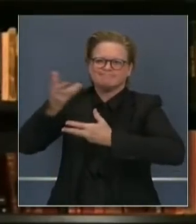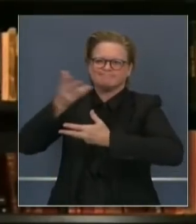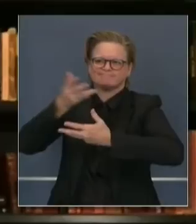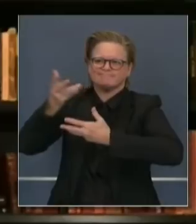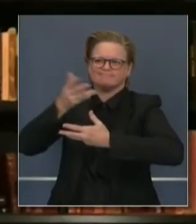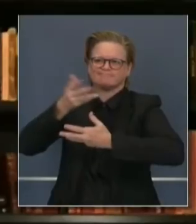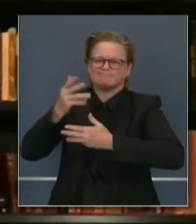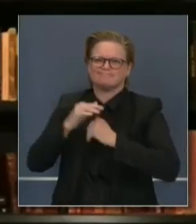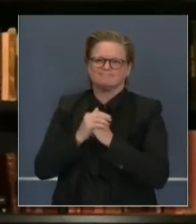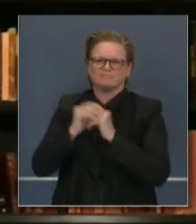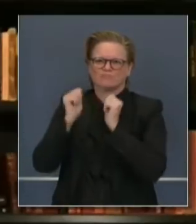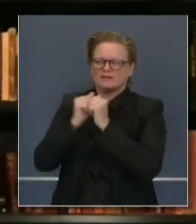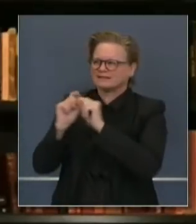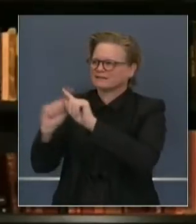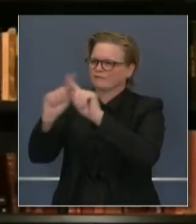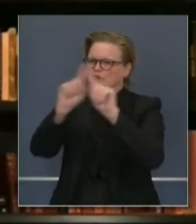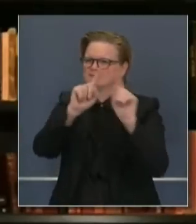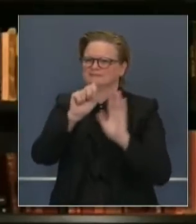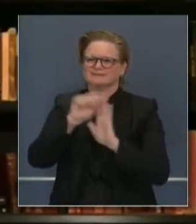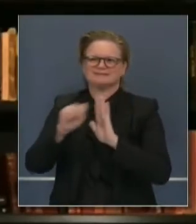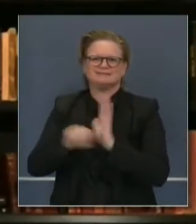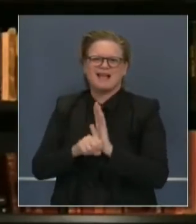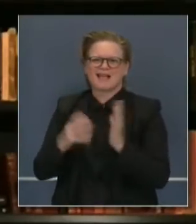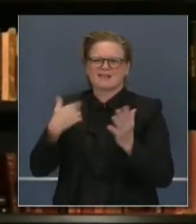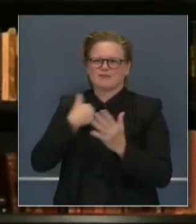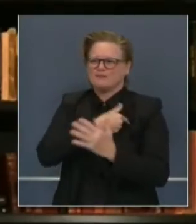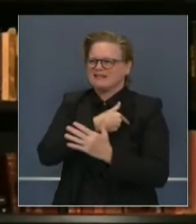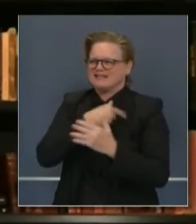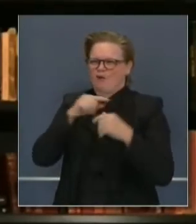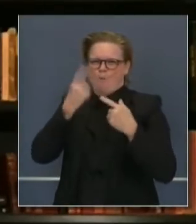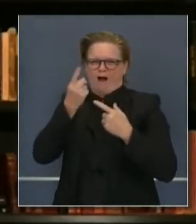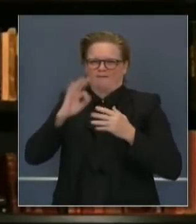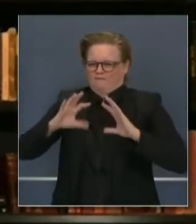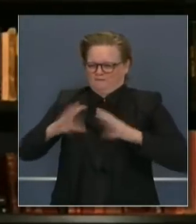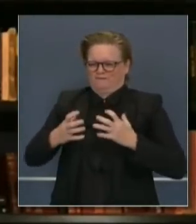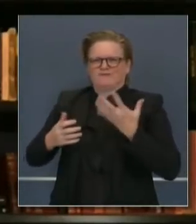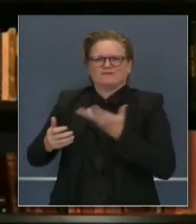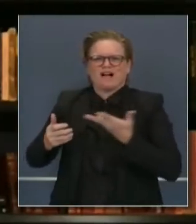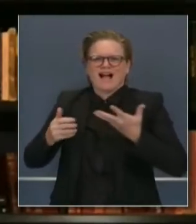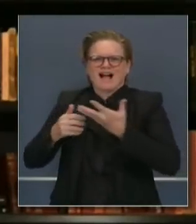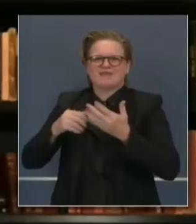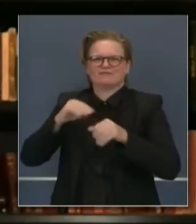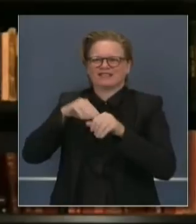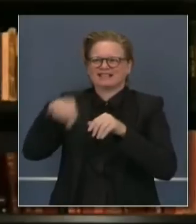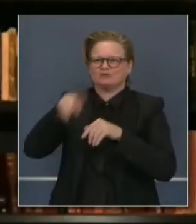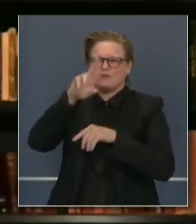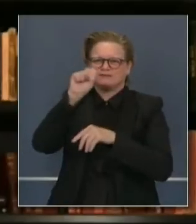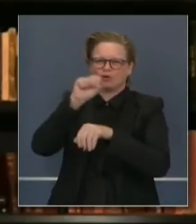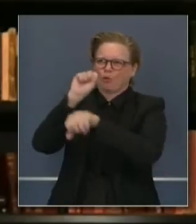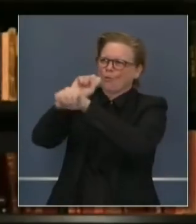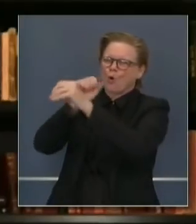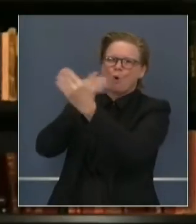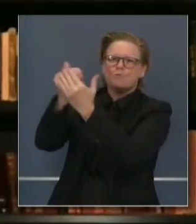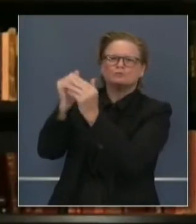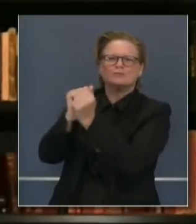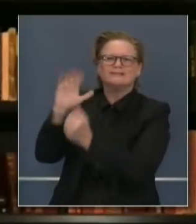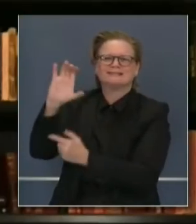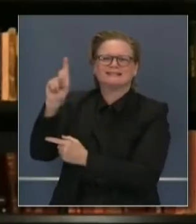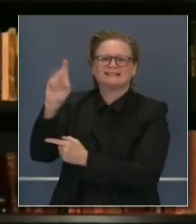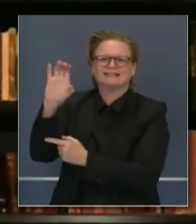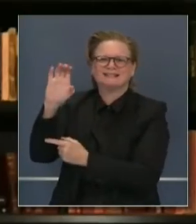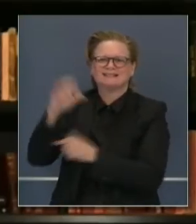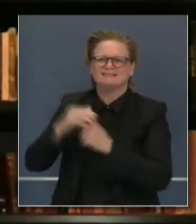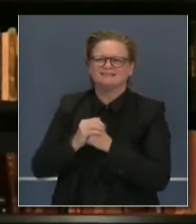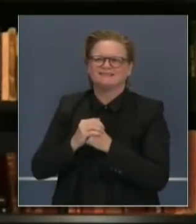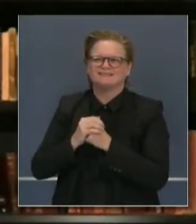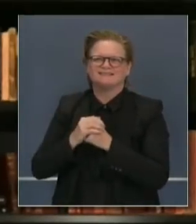in America. You'll recall we were one of the 5 jurisdictions working with the CDC and working with the Department of Defense doing